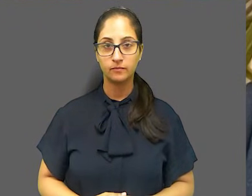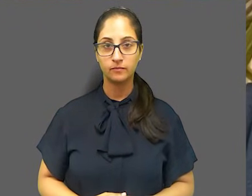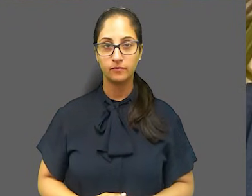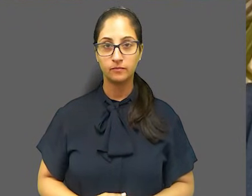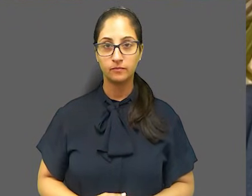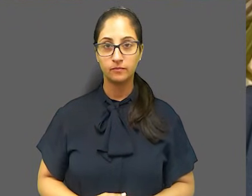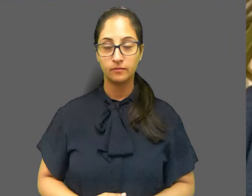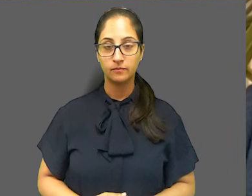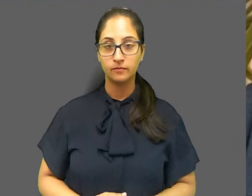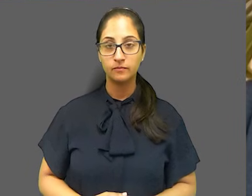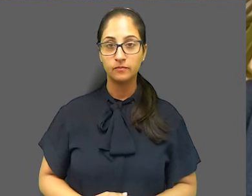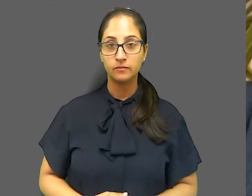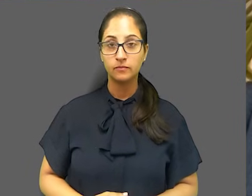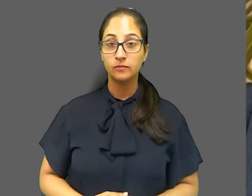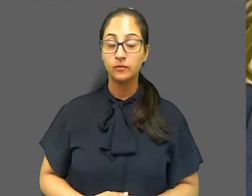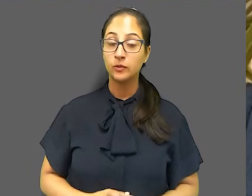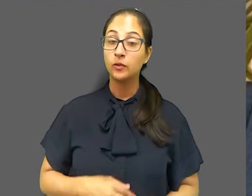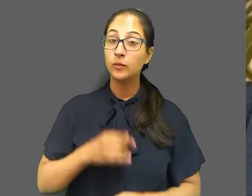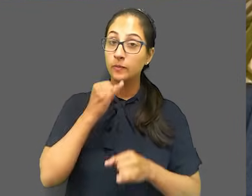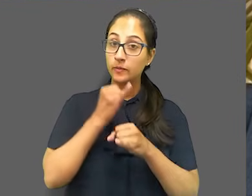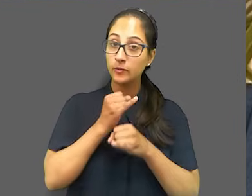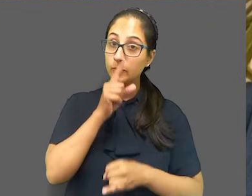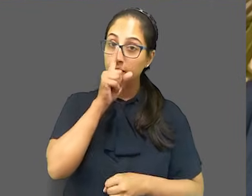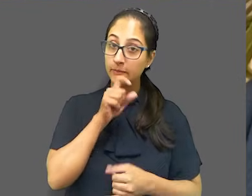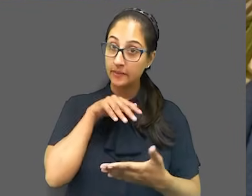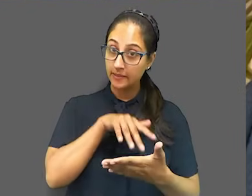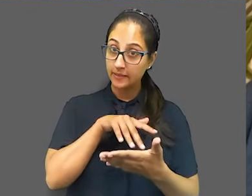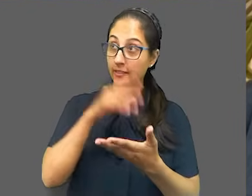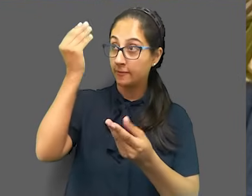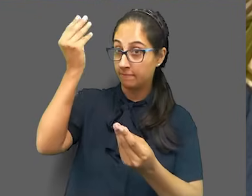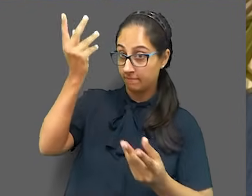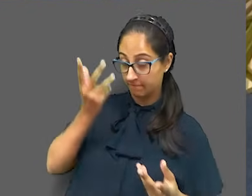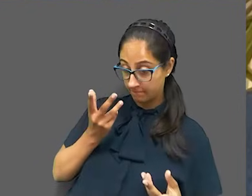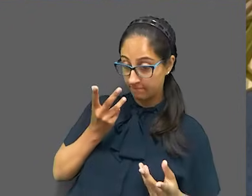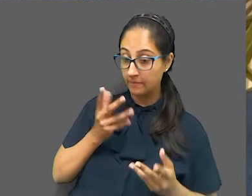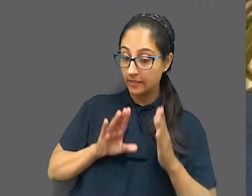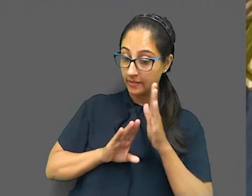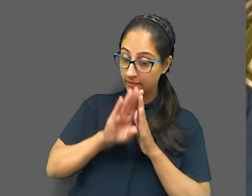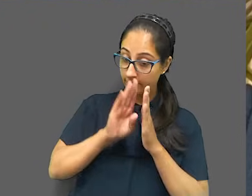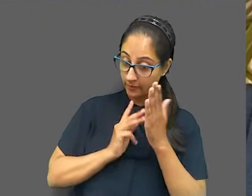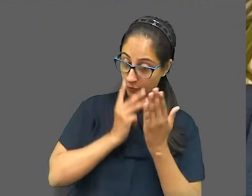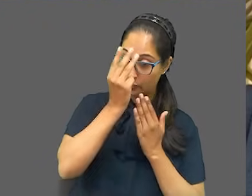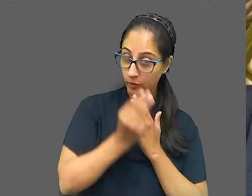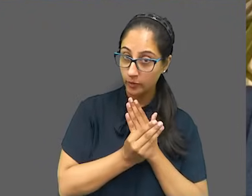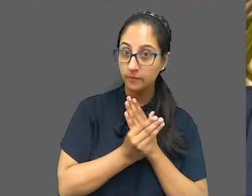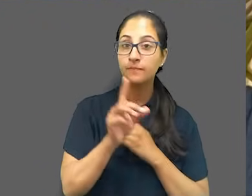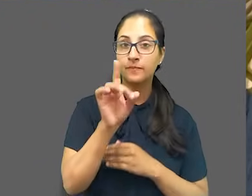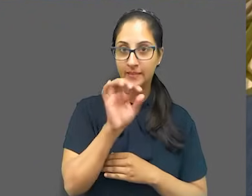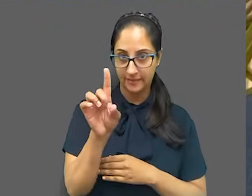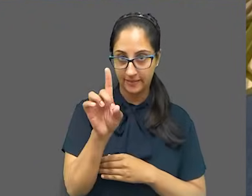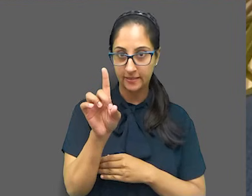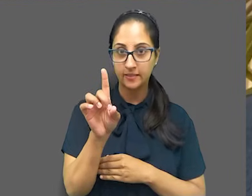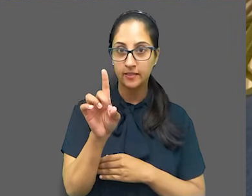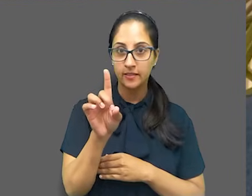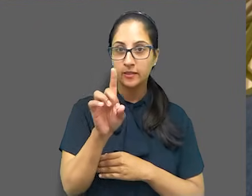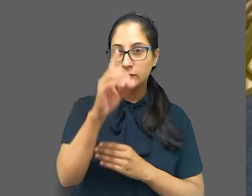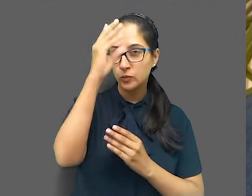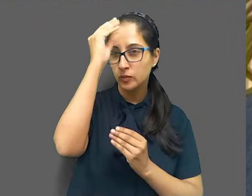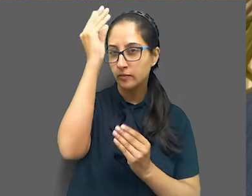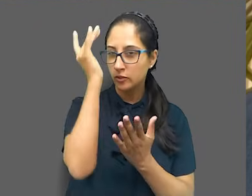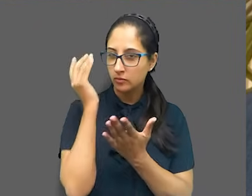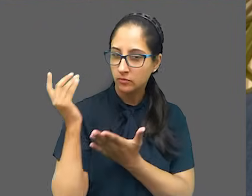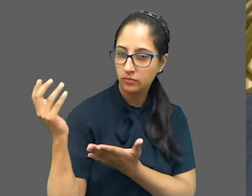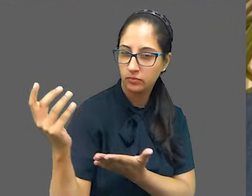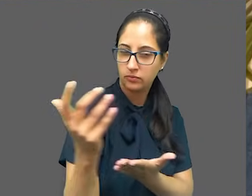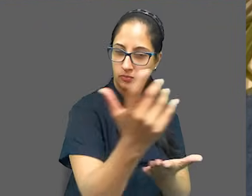materials aim to provide and display a vast scope of Muslim